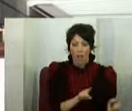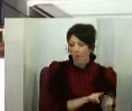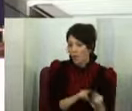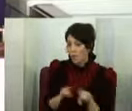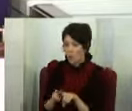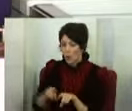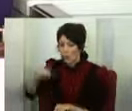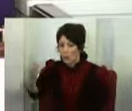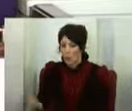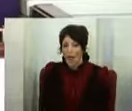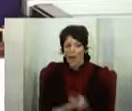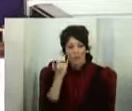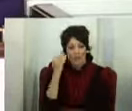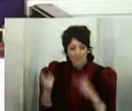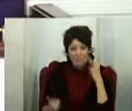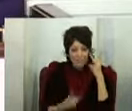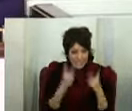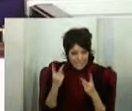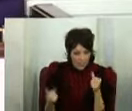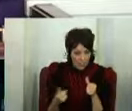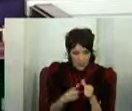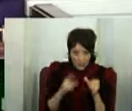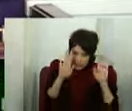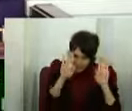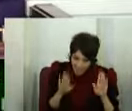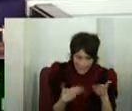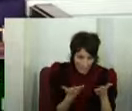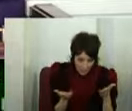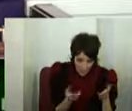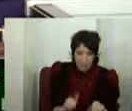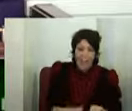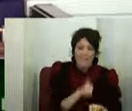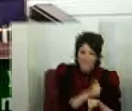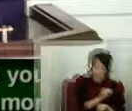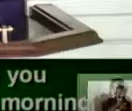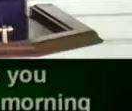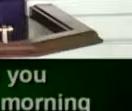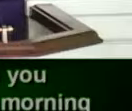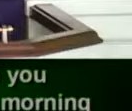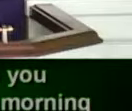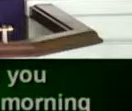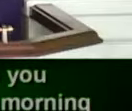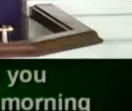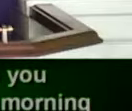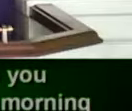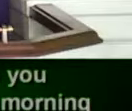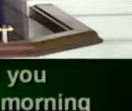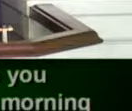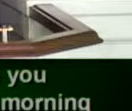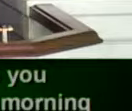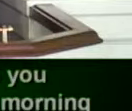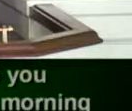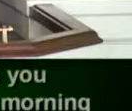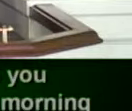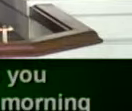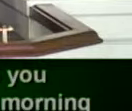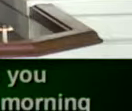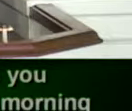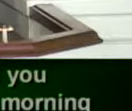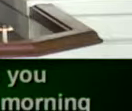delighted to welcome you if indeed this is your first Sunday at Founders Metropolitan Community Church. We're glad that you're here. We know that you have a choice